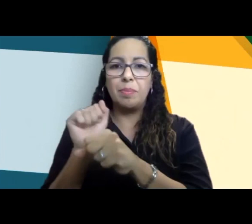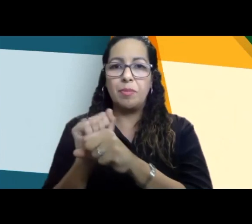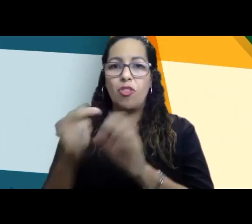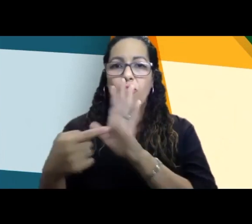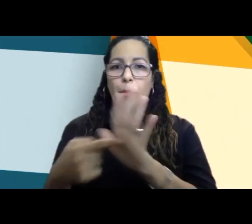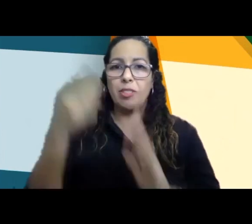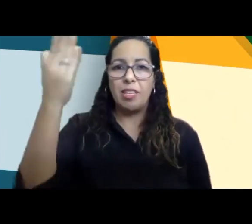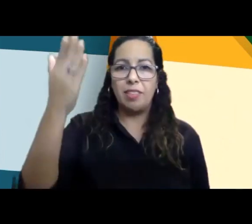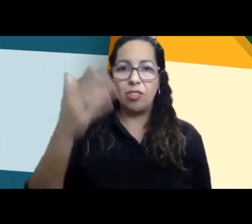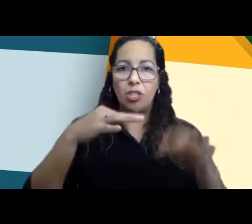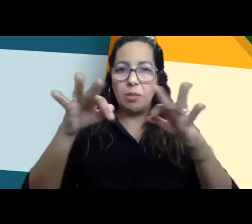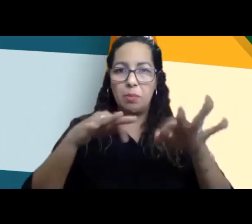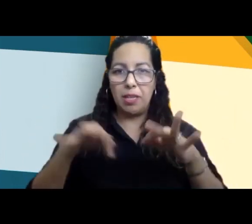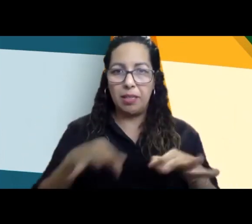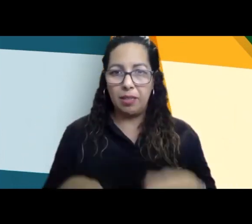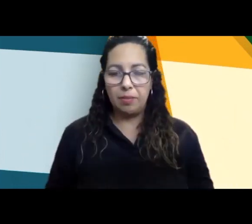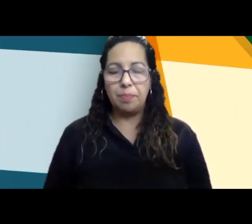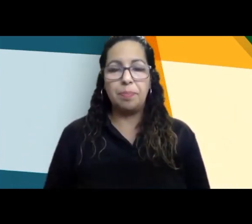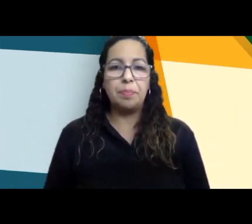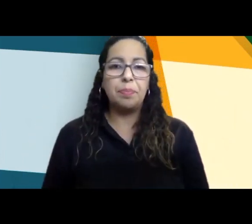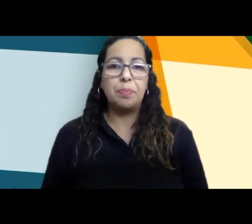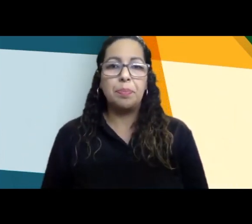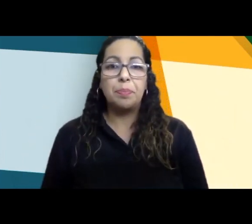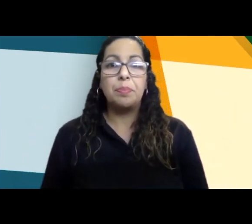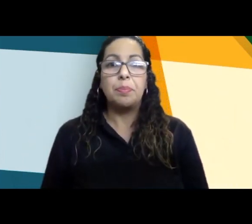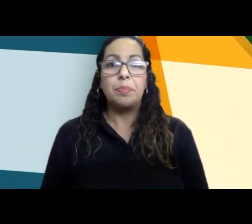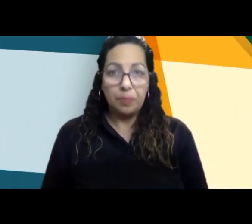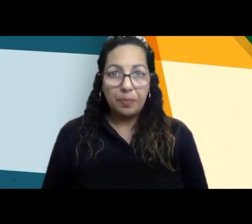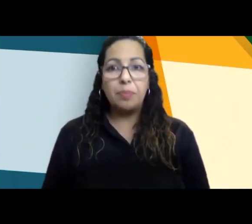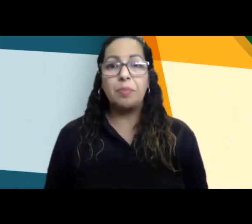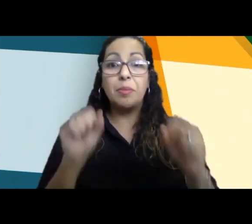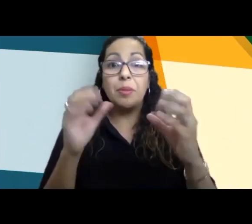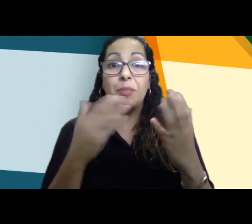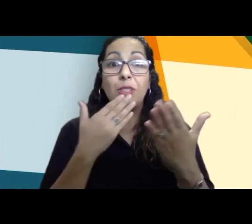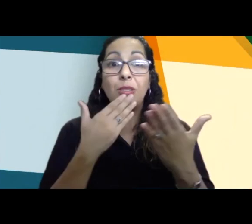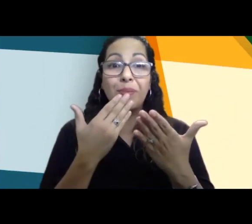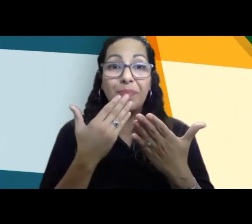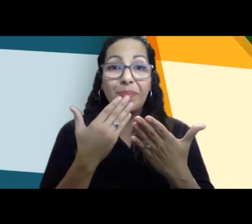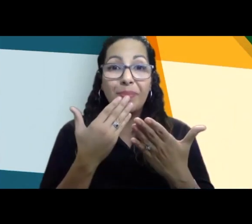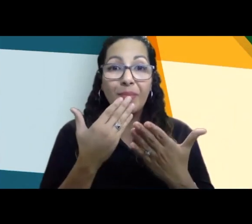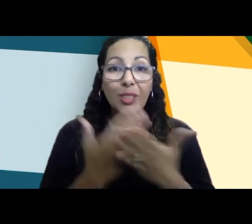and explanation in this private meeting. So have everybody